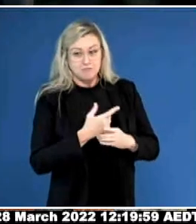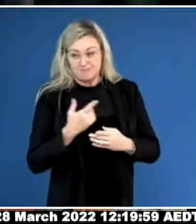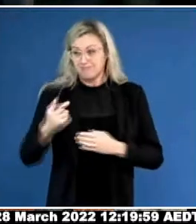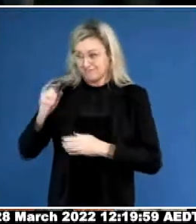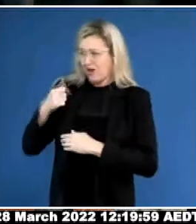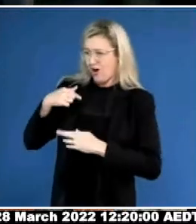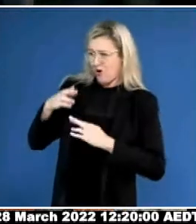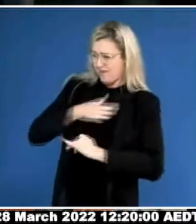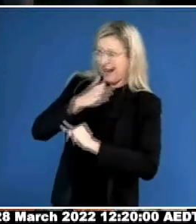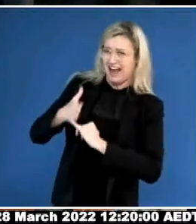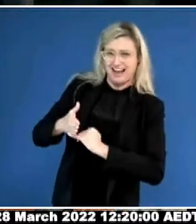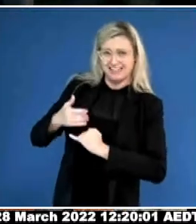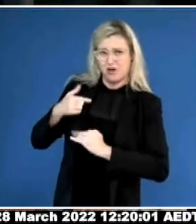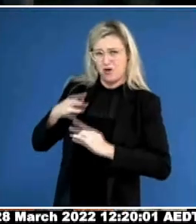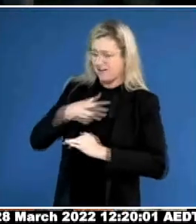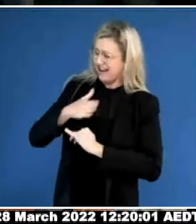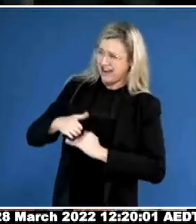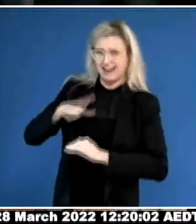So let's